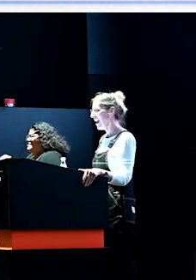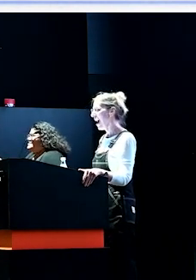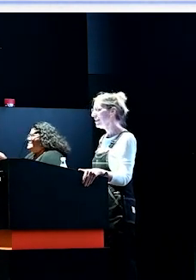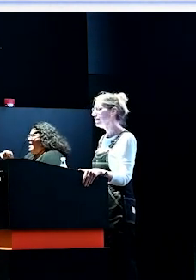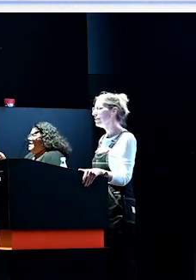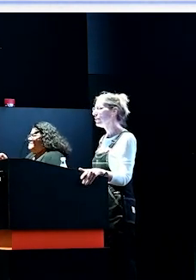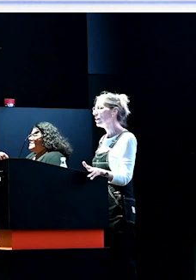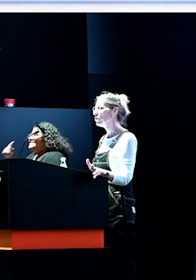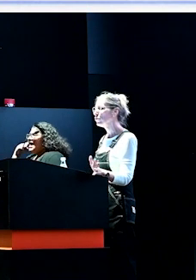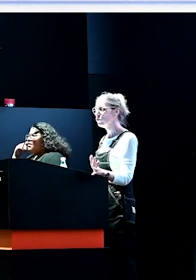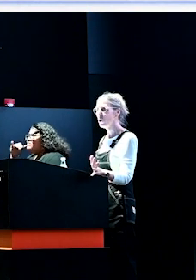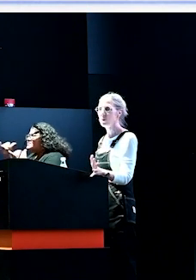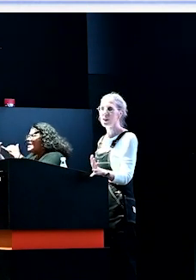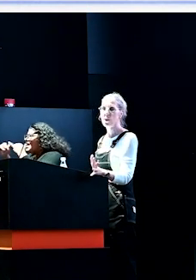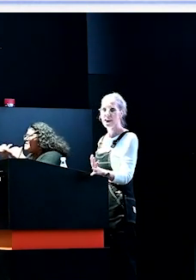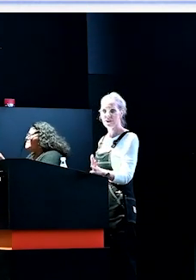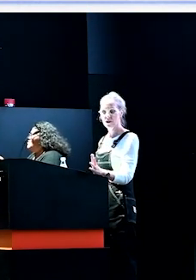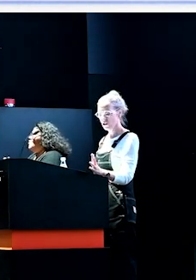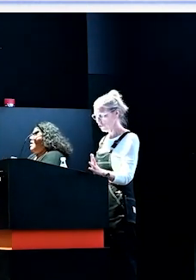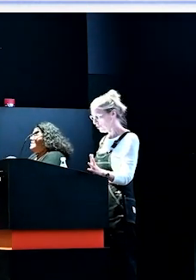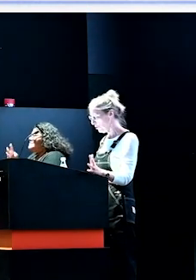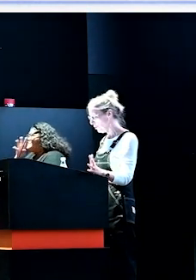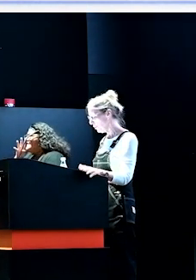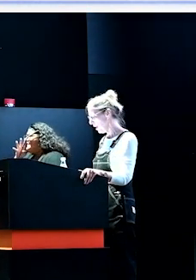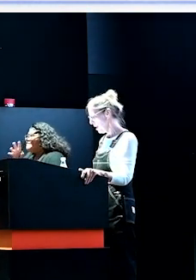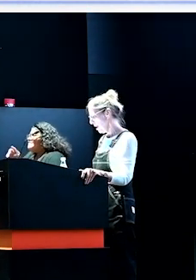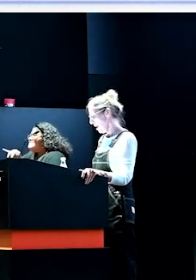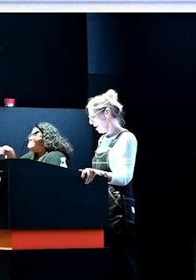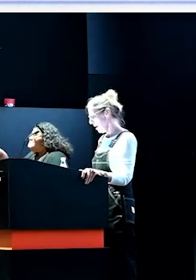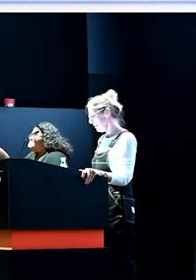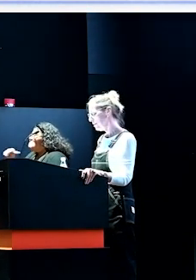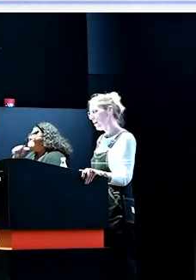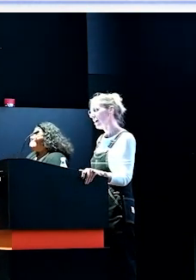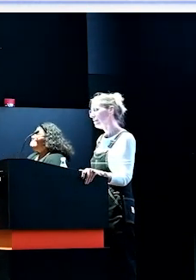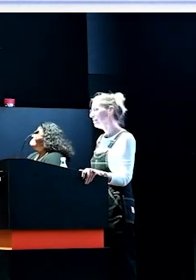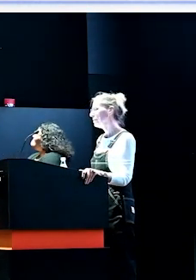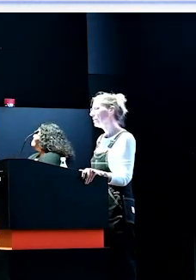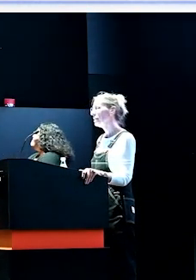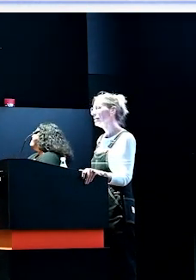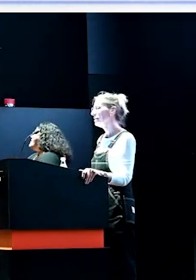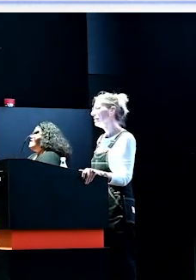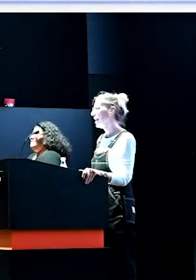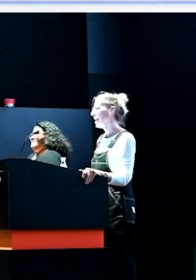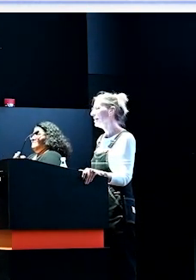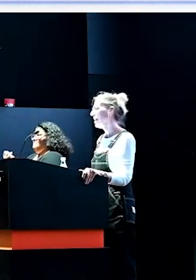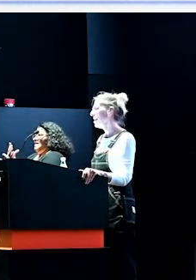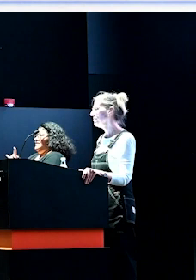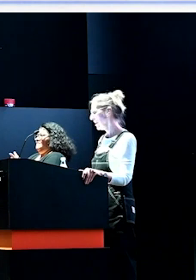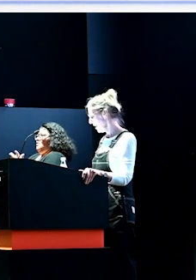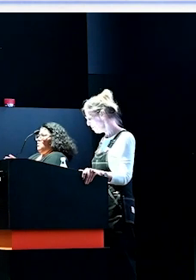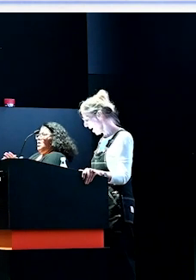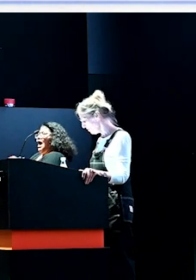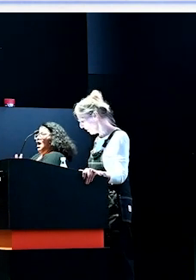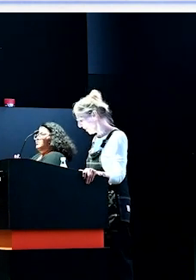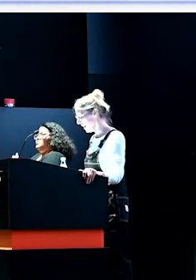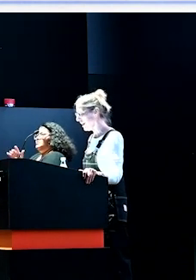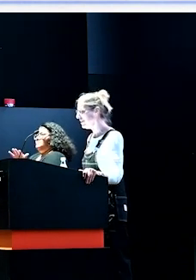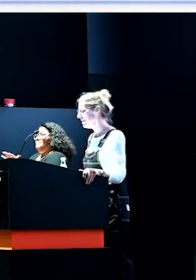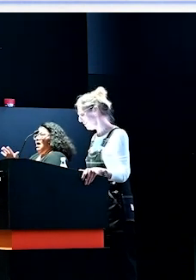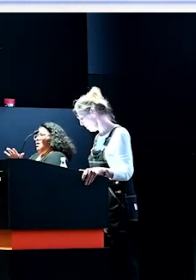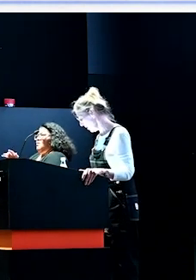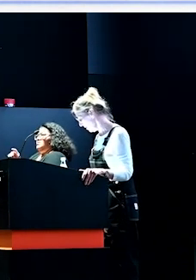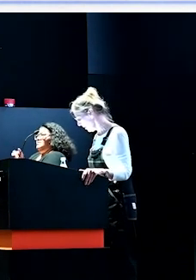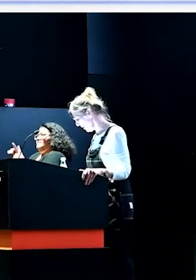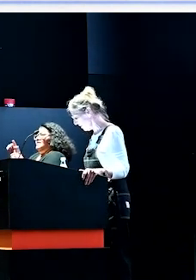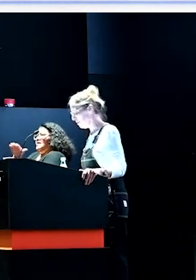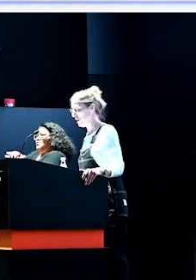And I still think there's so many ways to spell words, and I find that baffling, and I